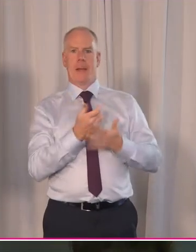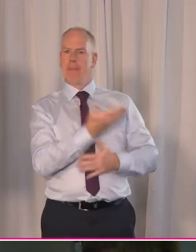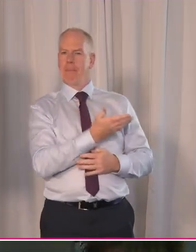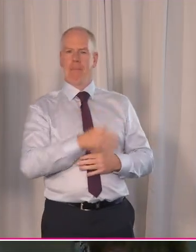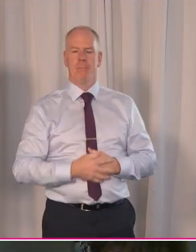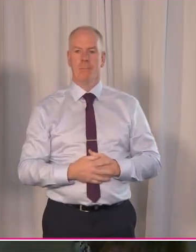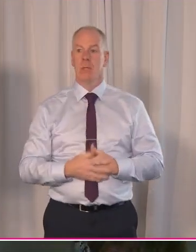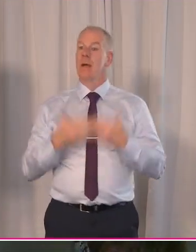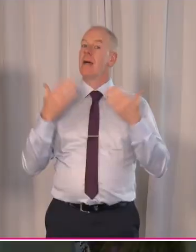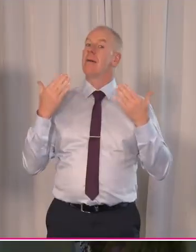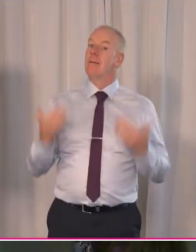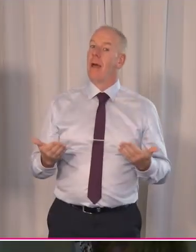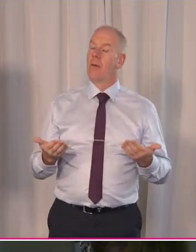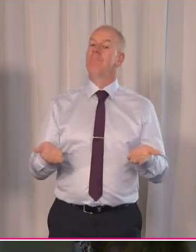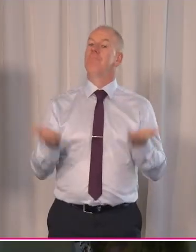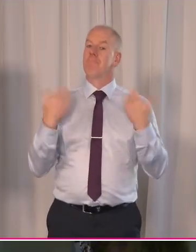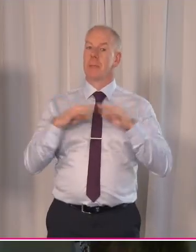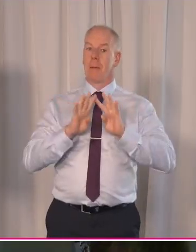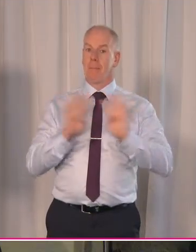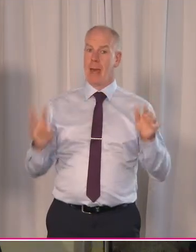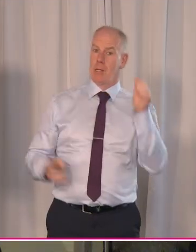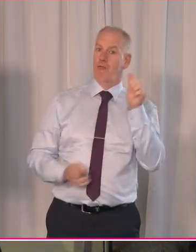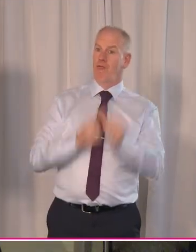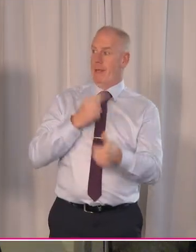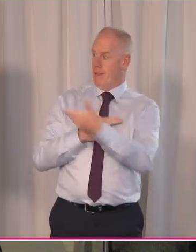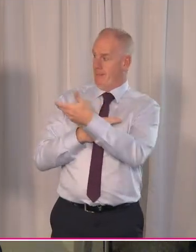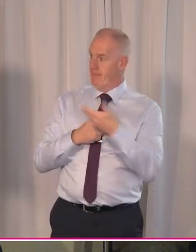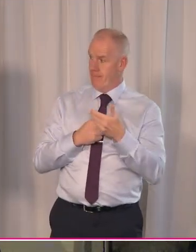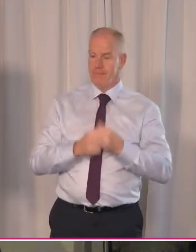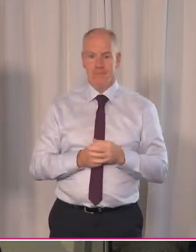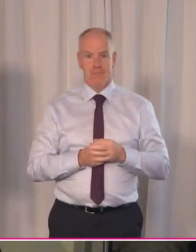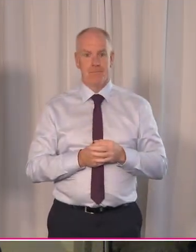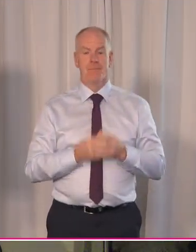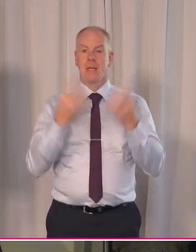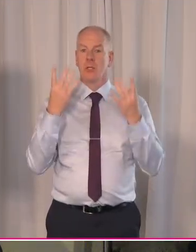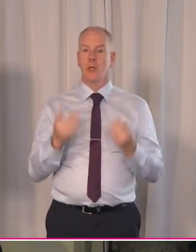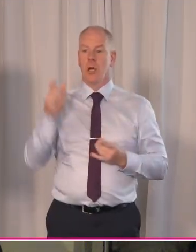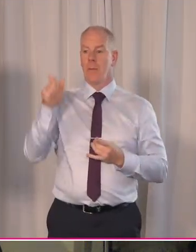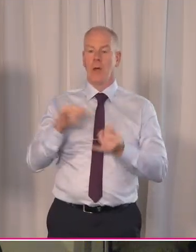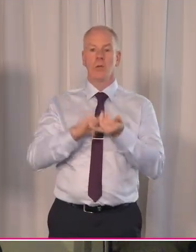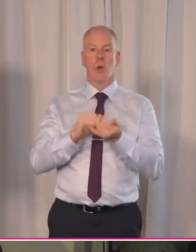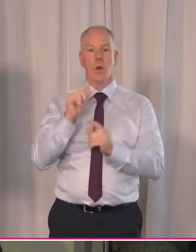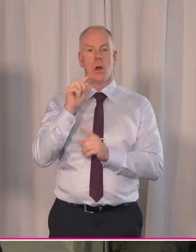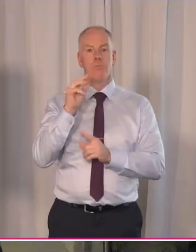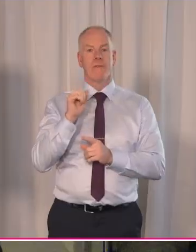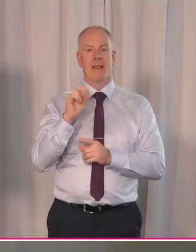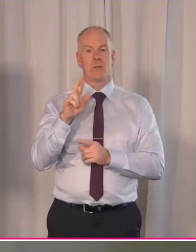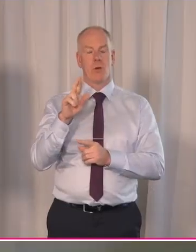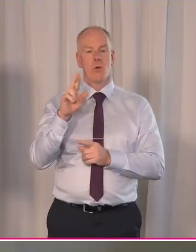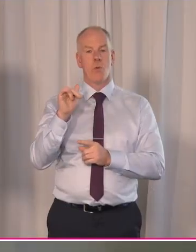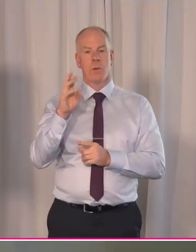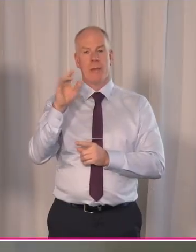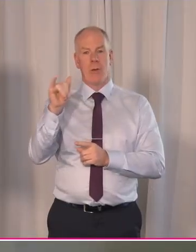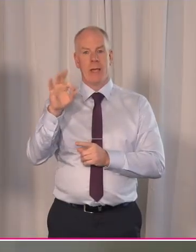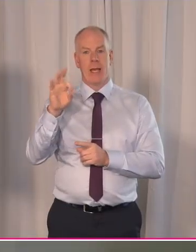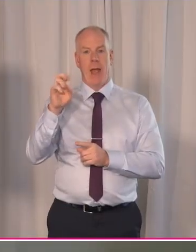So now, our panel are already on stage, and it's going to be chaired by Professor Rosemary Gowran, and